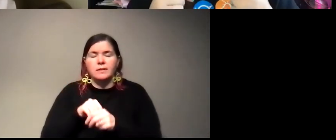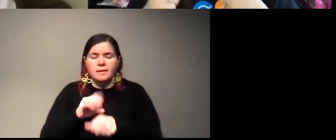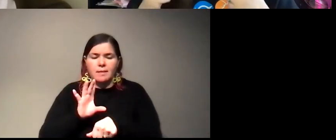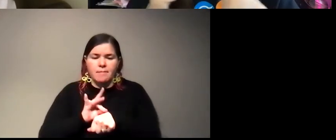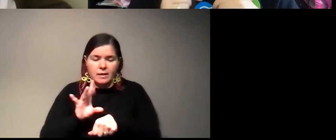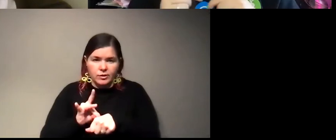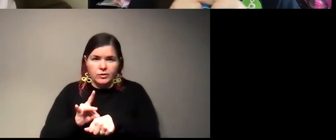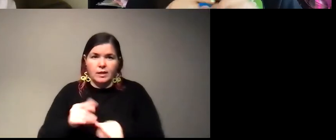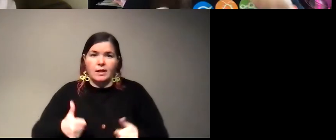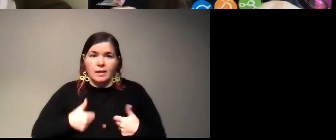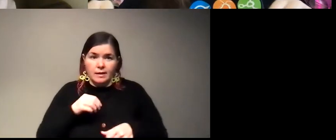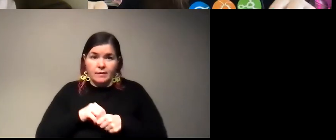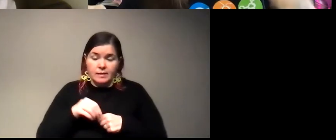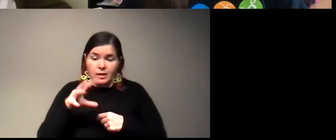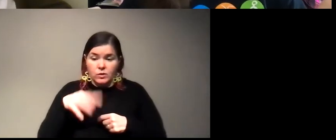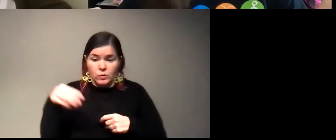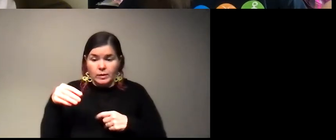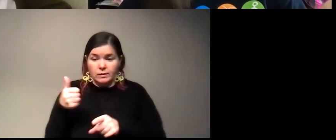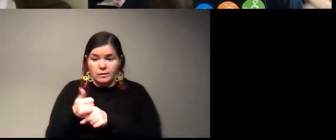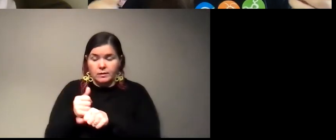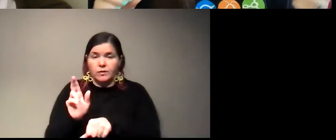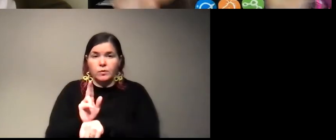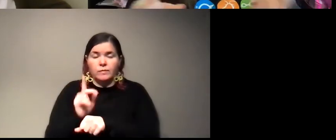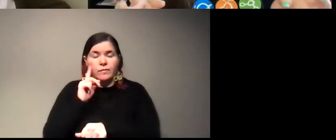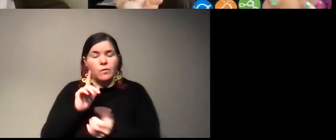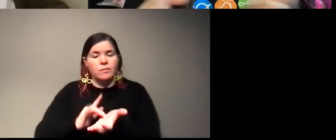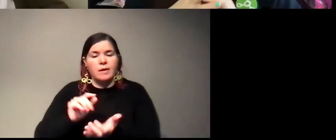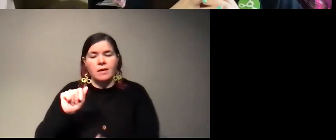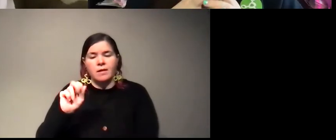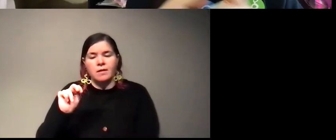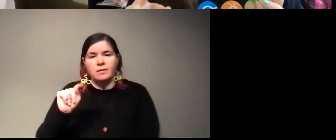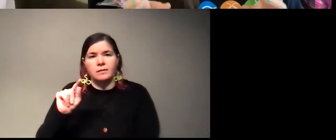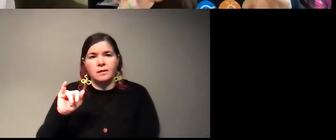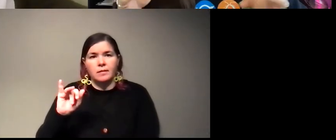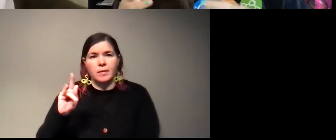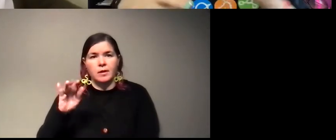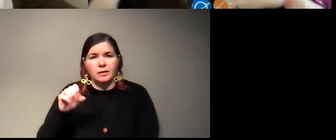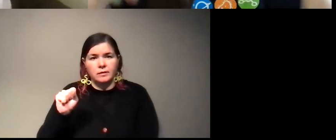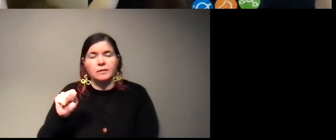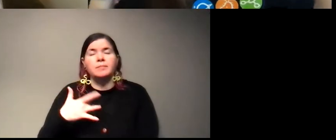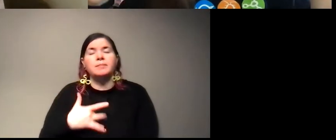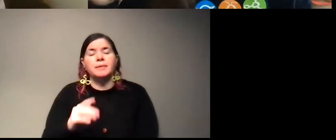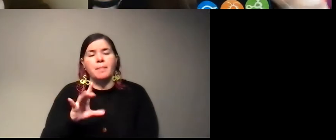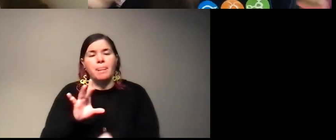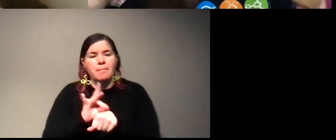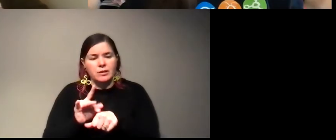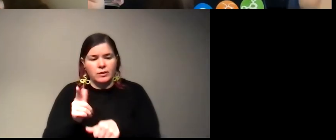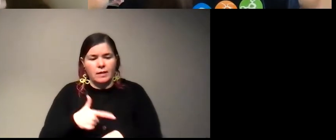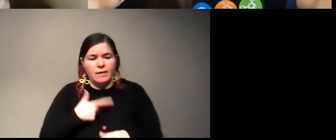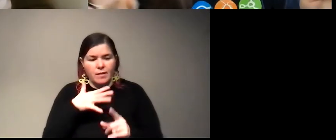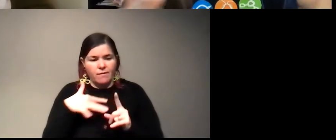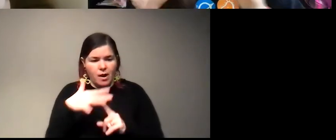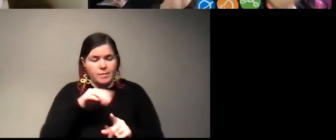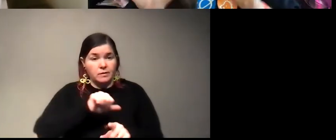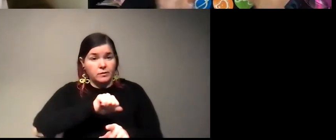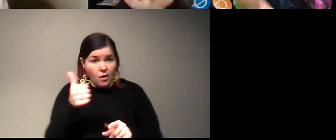live inside squid can be used for antibiotics. Because a lot of times bacteria, they're living in environments with lots of other